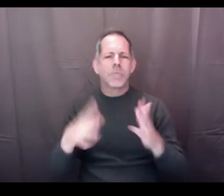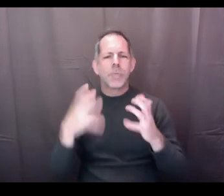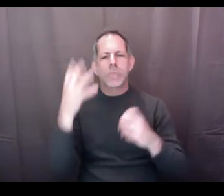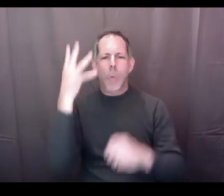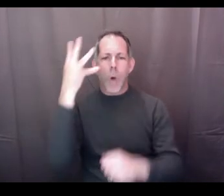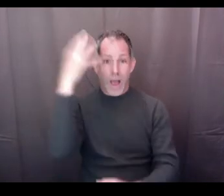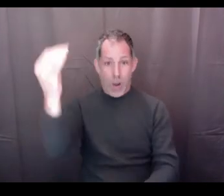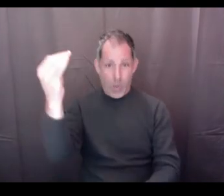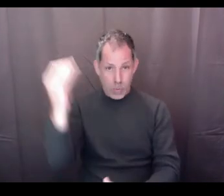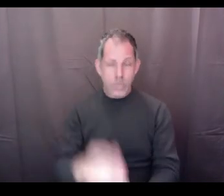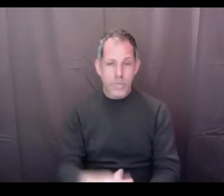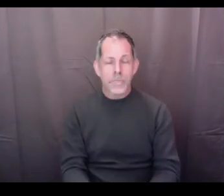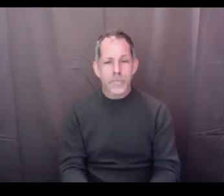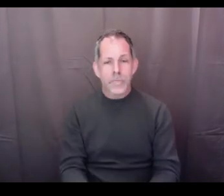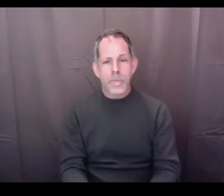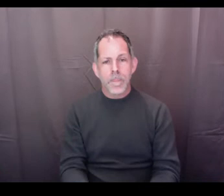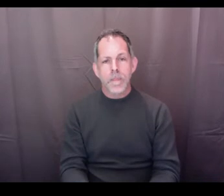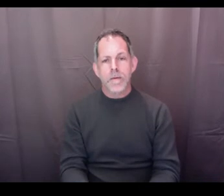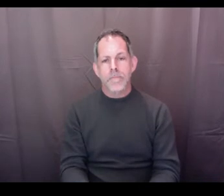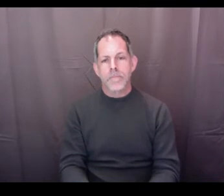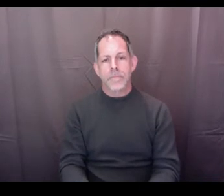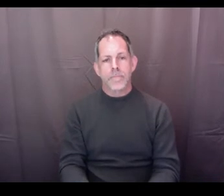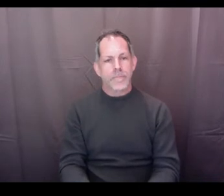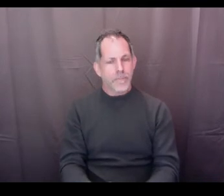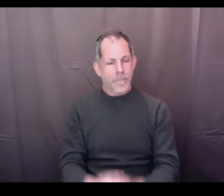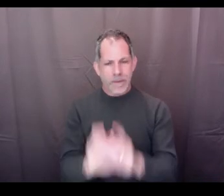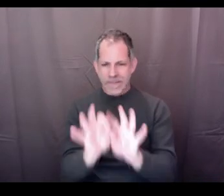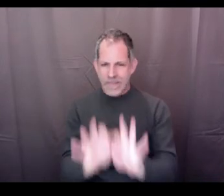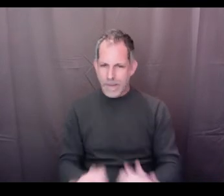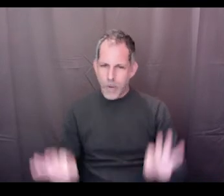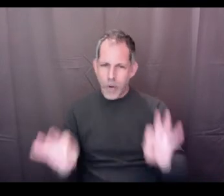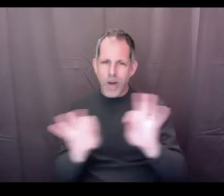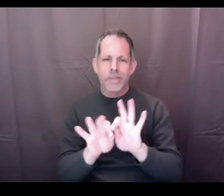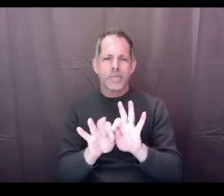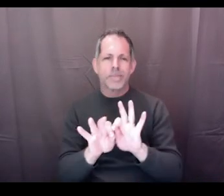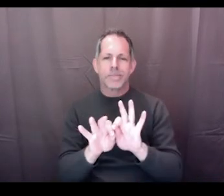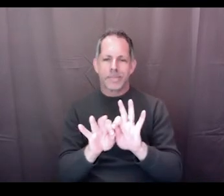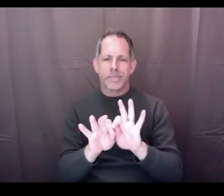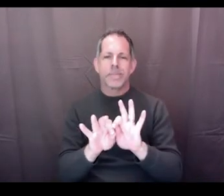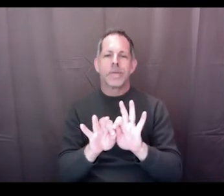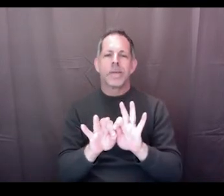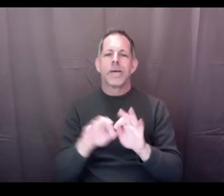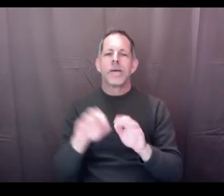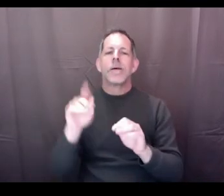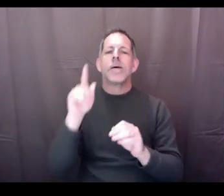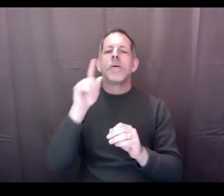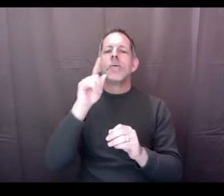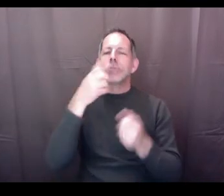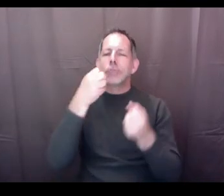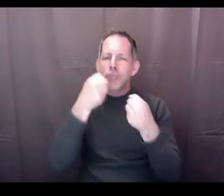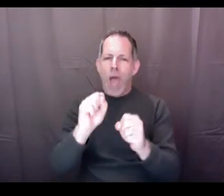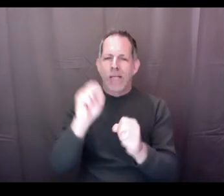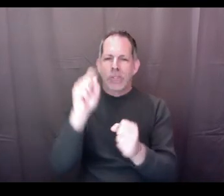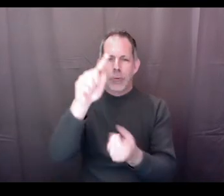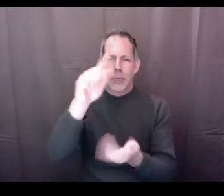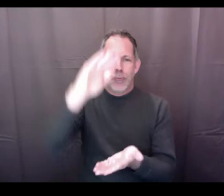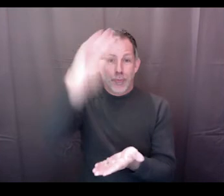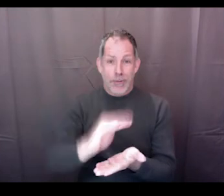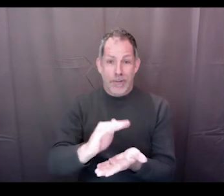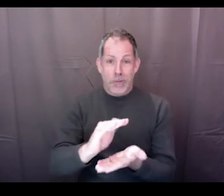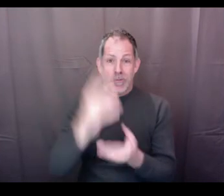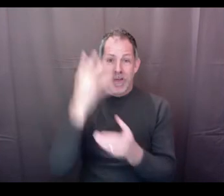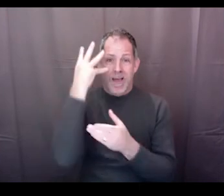the risk of transmission by increasing our contacts. And so it really calls upon us to limit